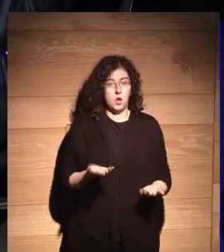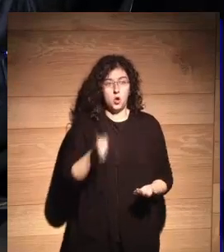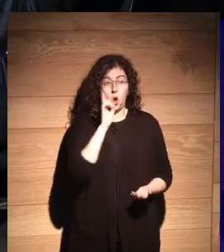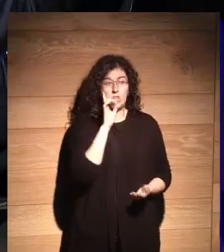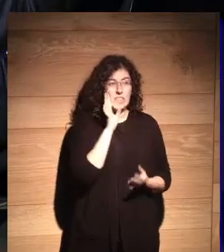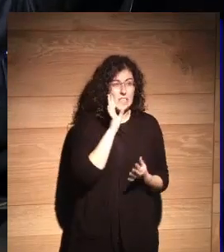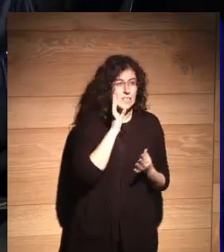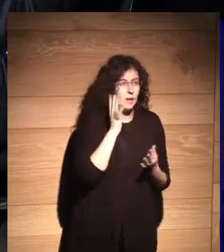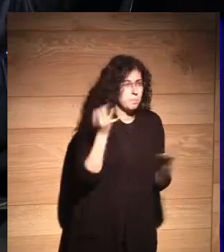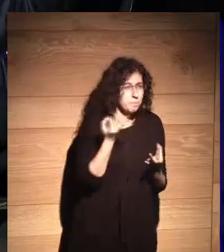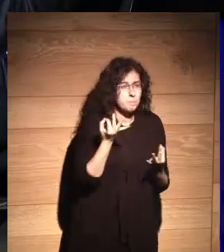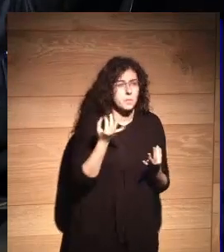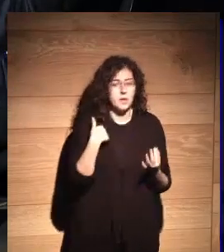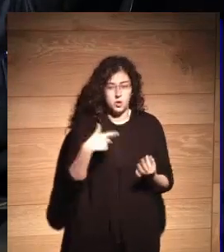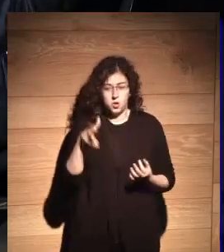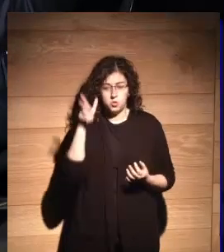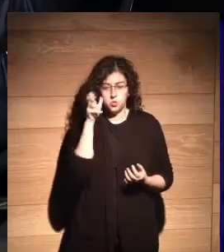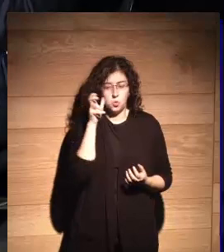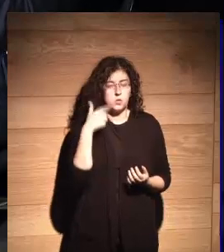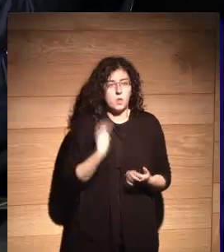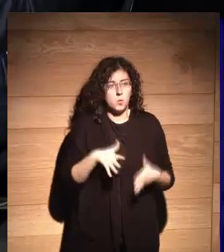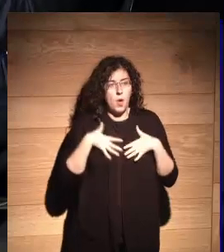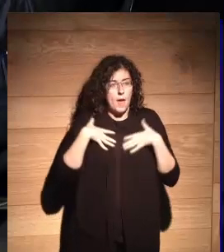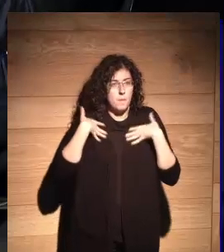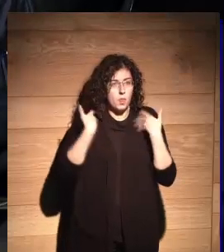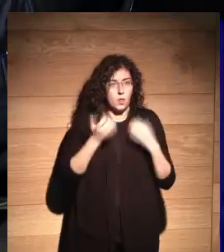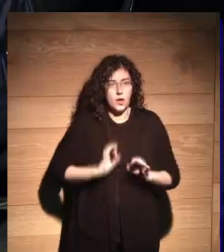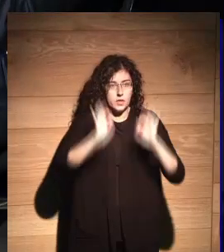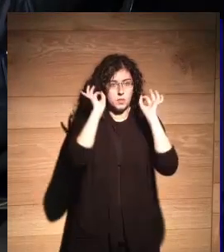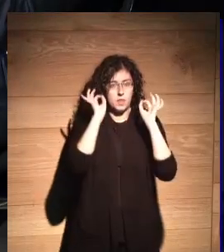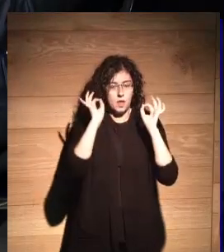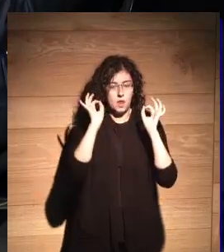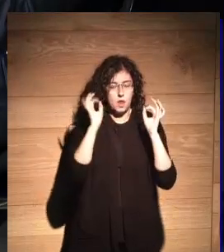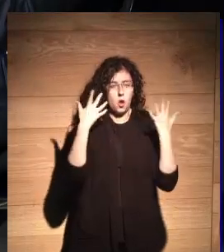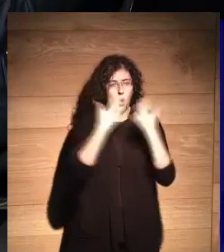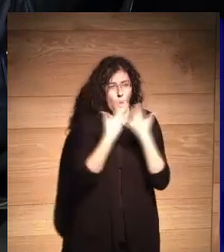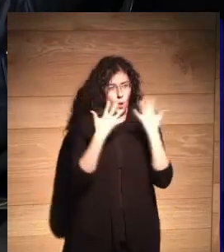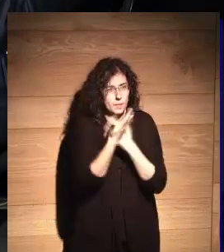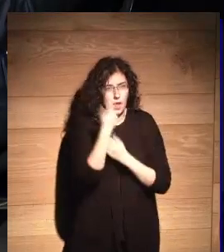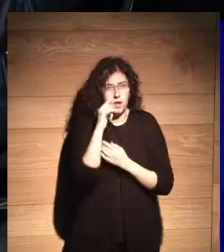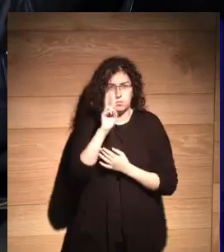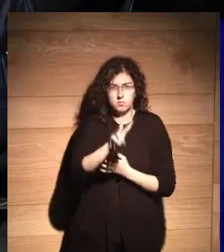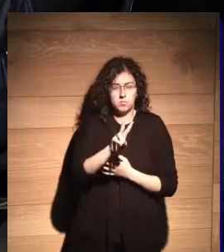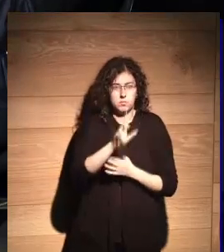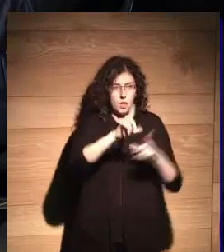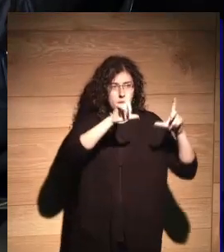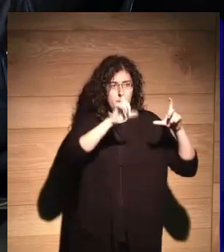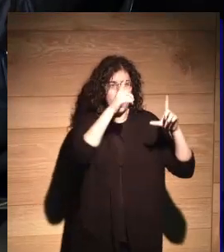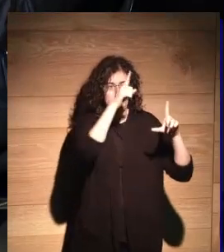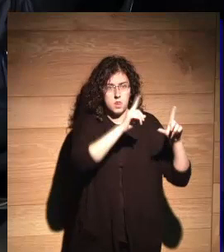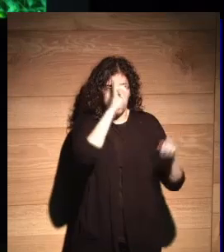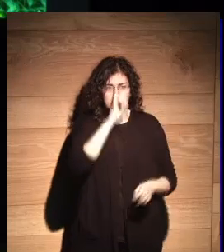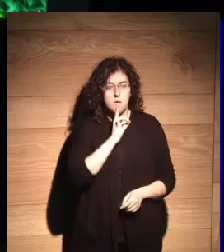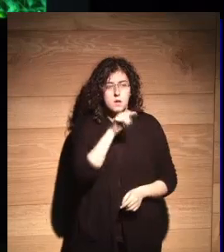is a special emotion combined with this image. Yeah, the thing which I loved about this picture was